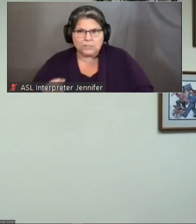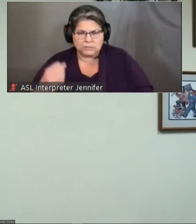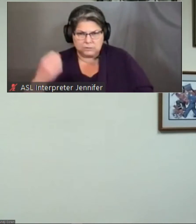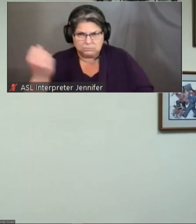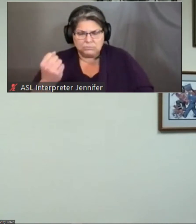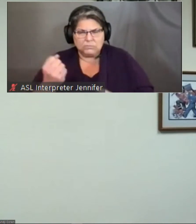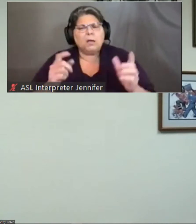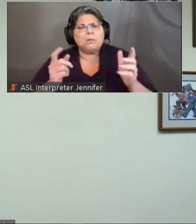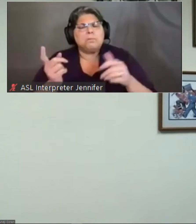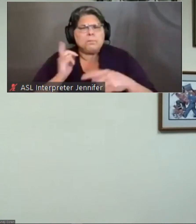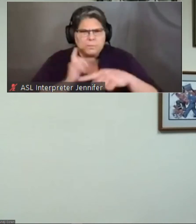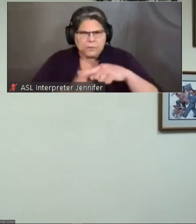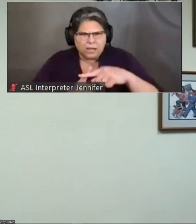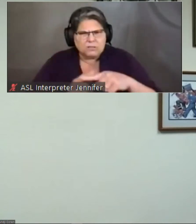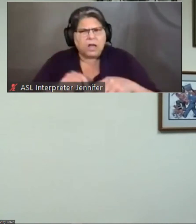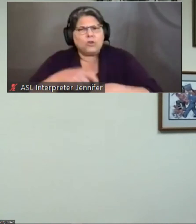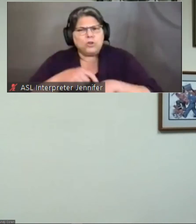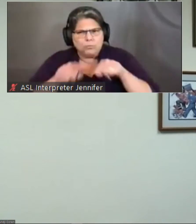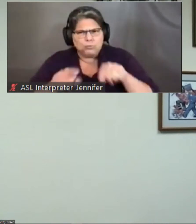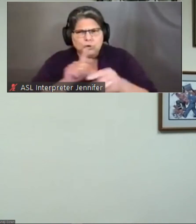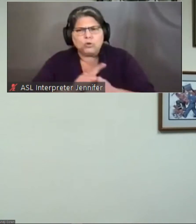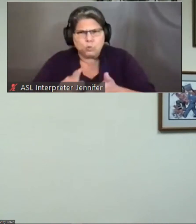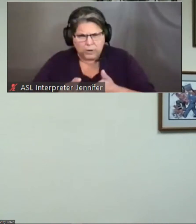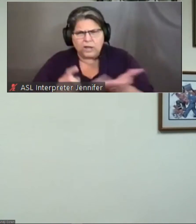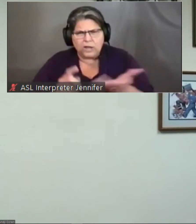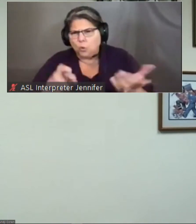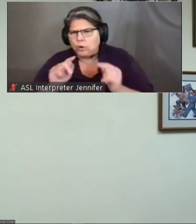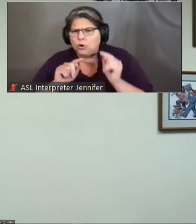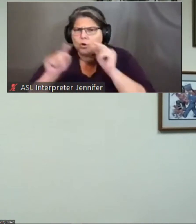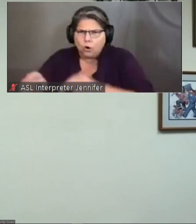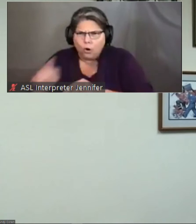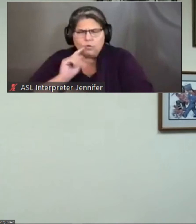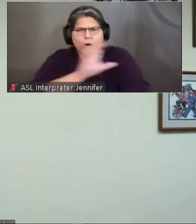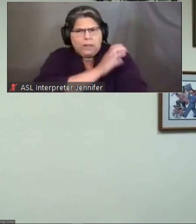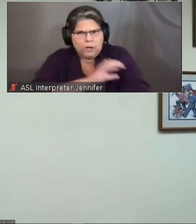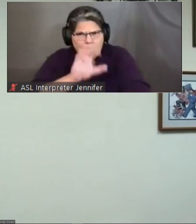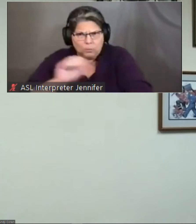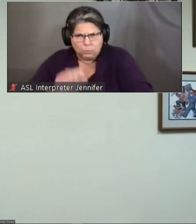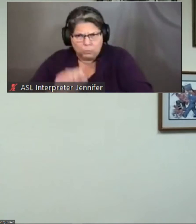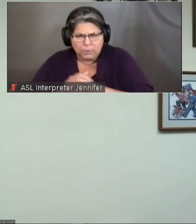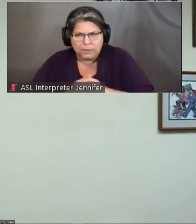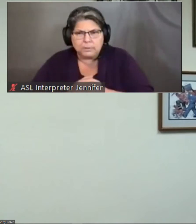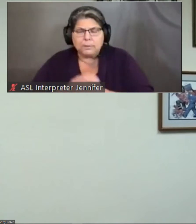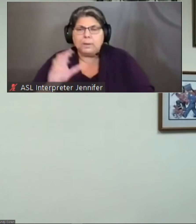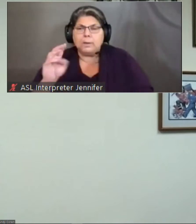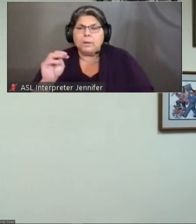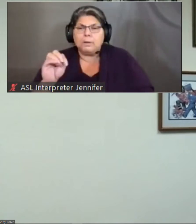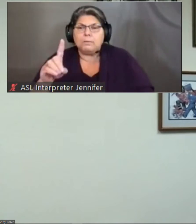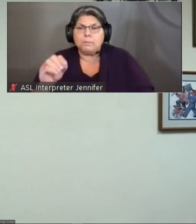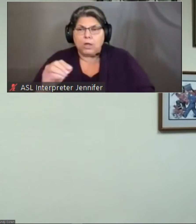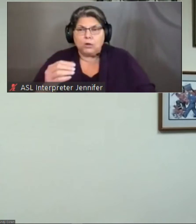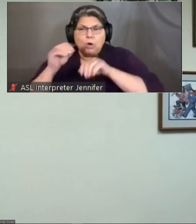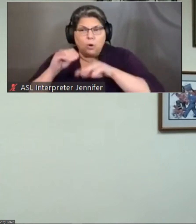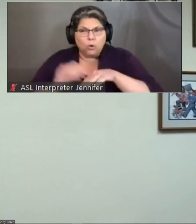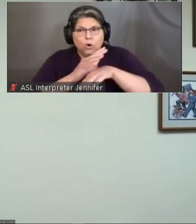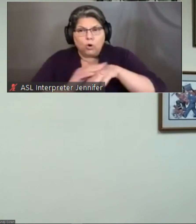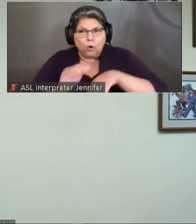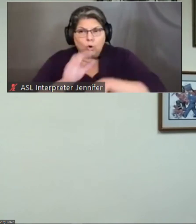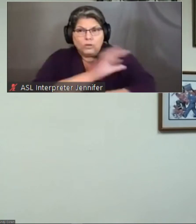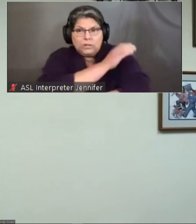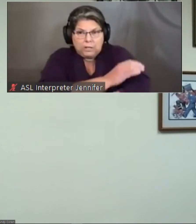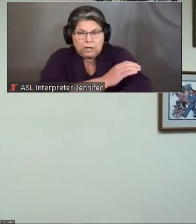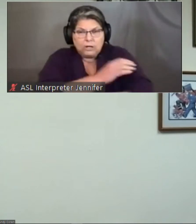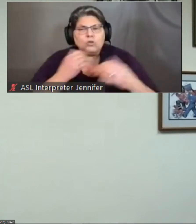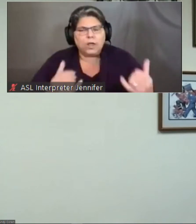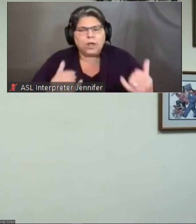week, and they are distributing some through their clinic visits. Mendocino Coast Clinic, today they're having a second dose